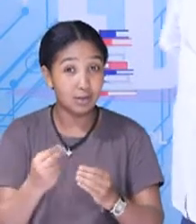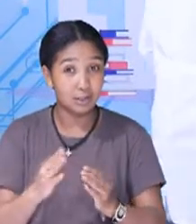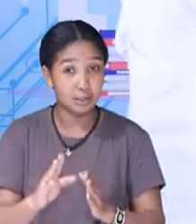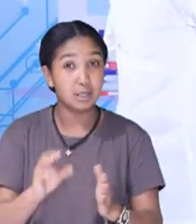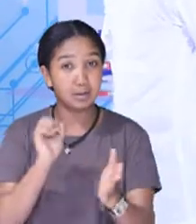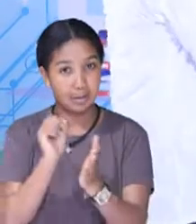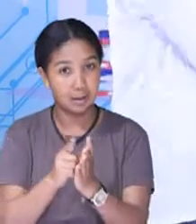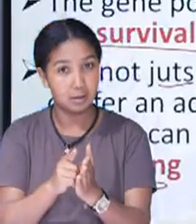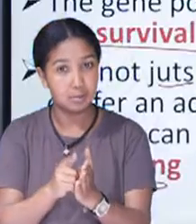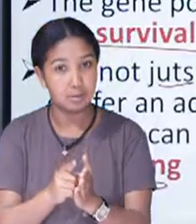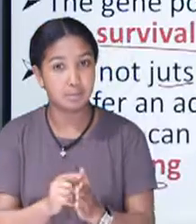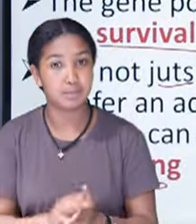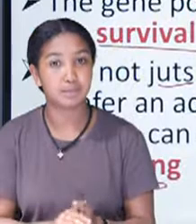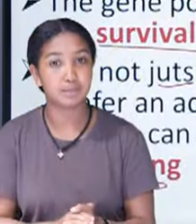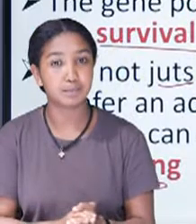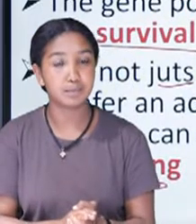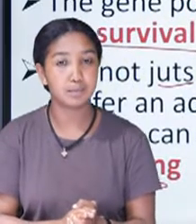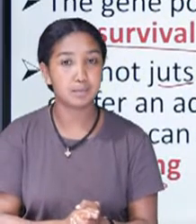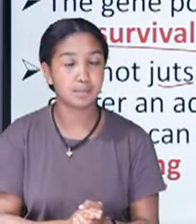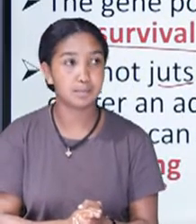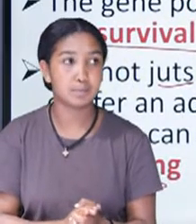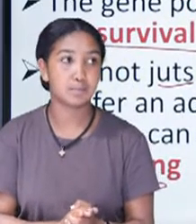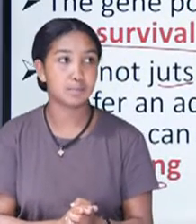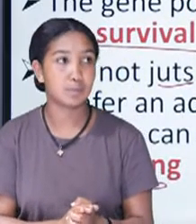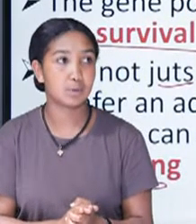advantageous. Example, imprinting.